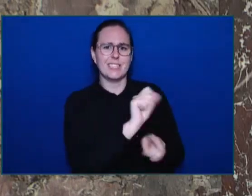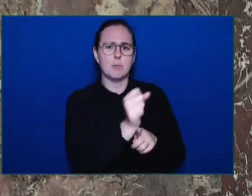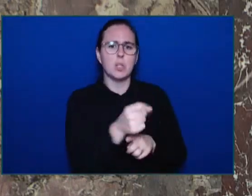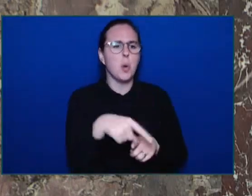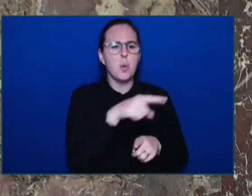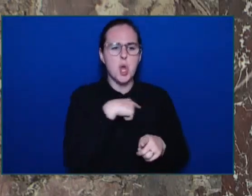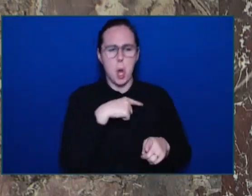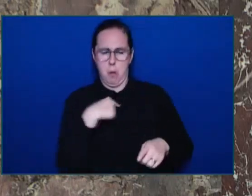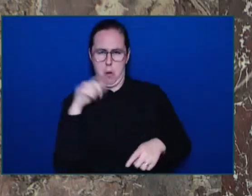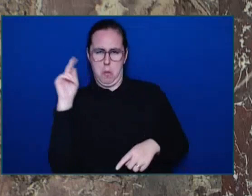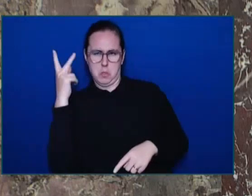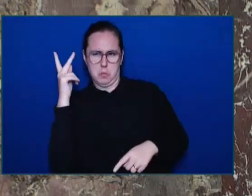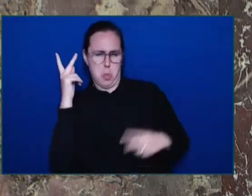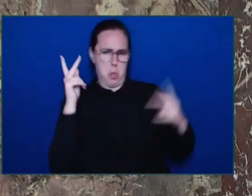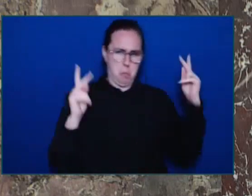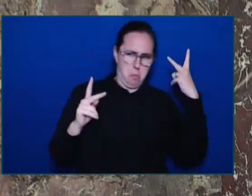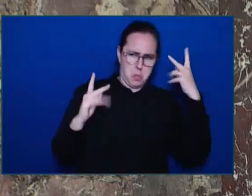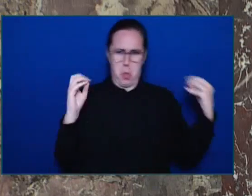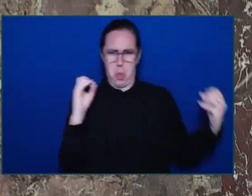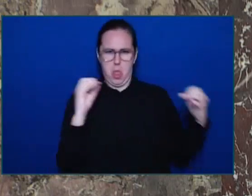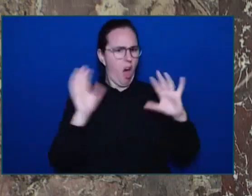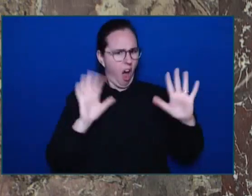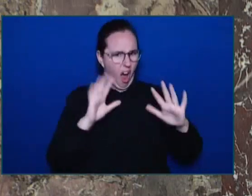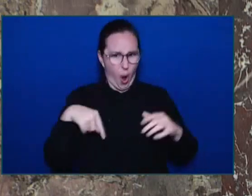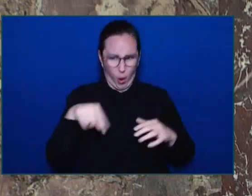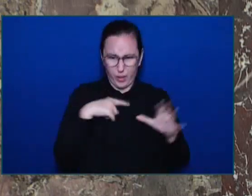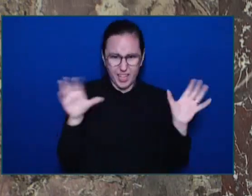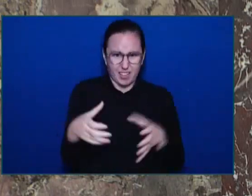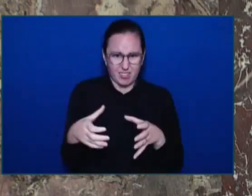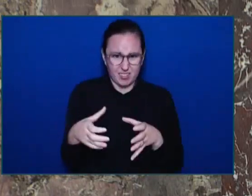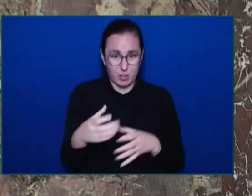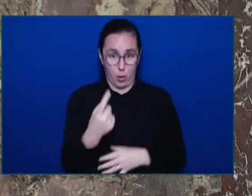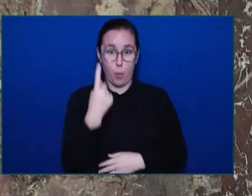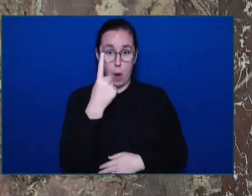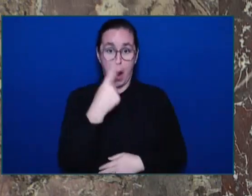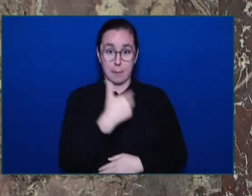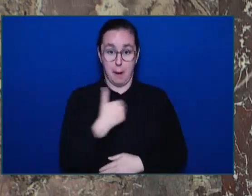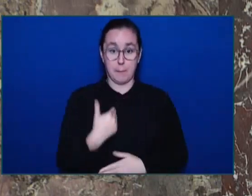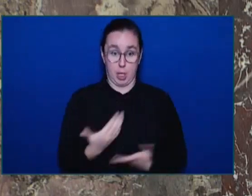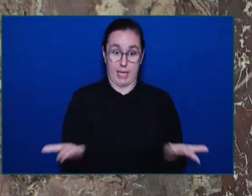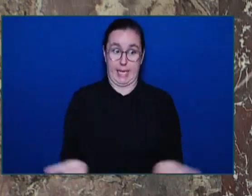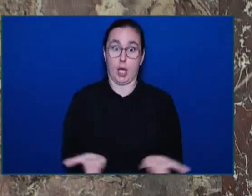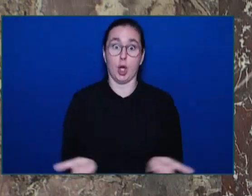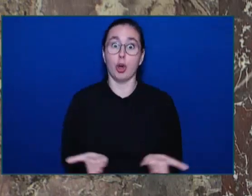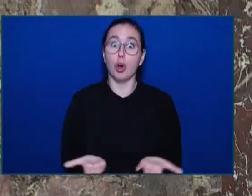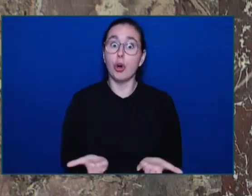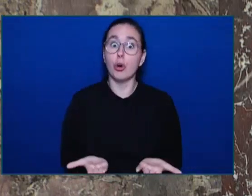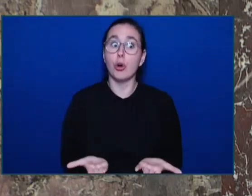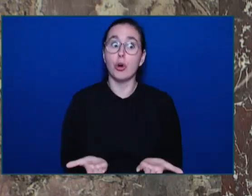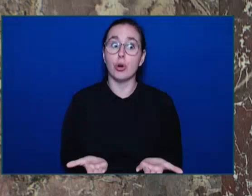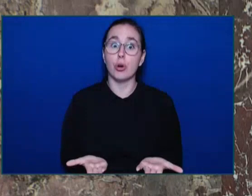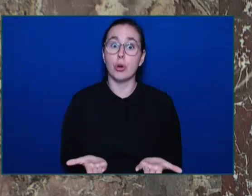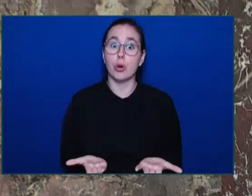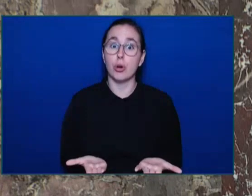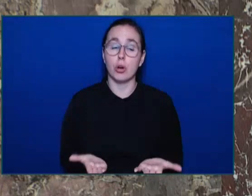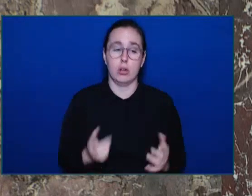was one member of this Assembly, and I don't agree with them, Honourable Chair.